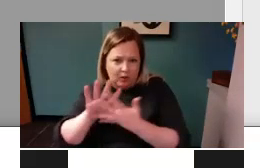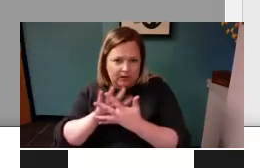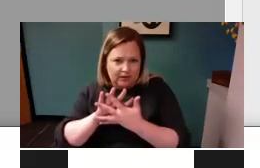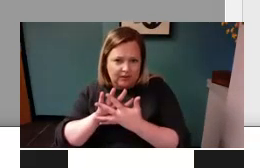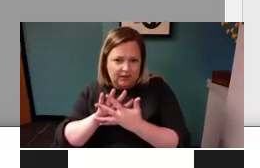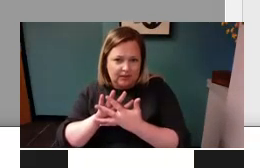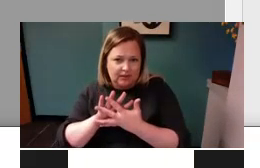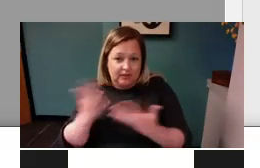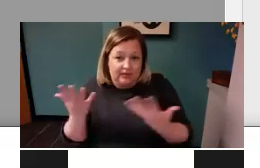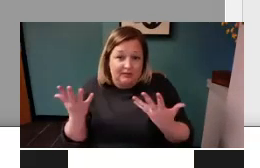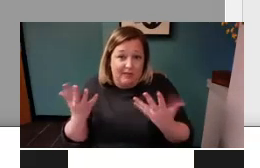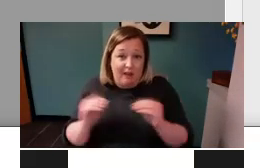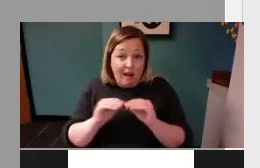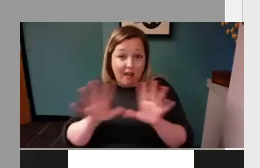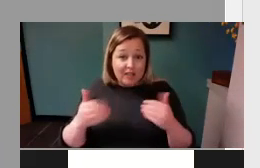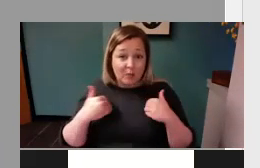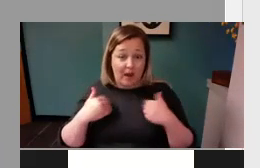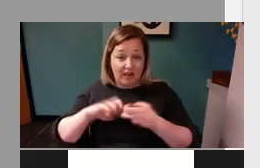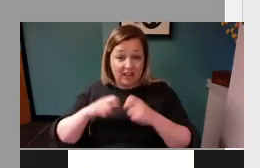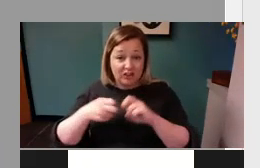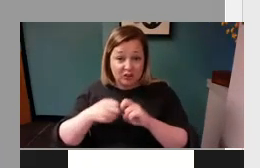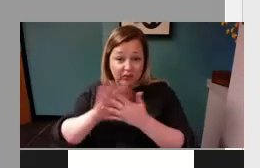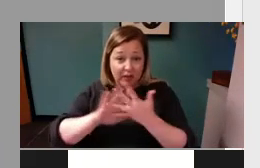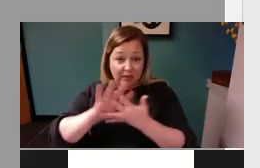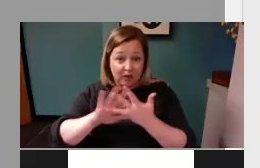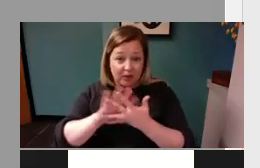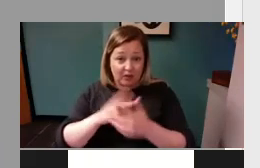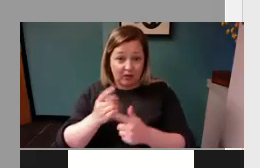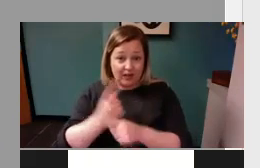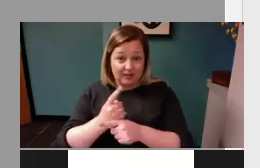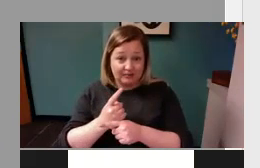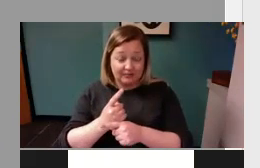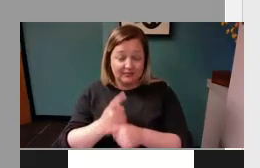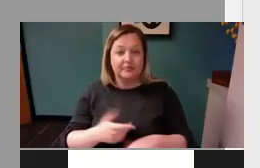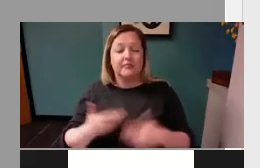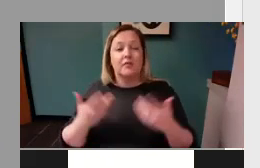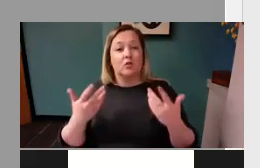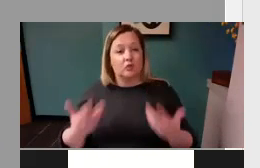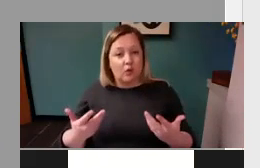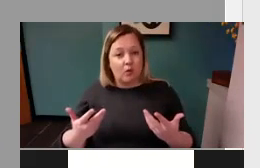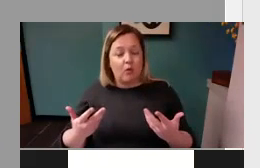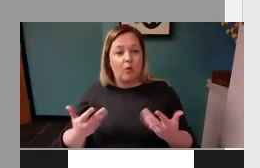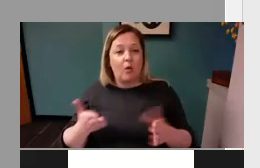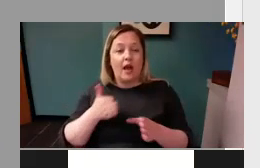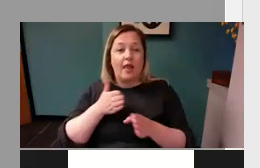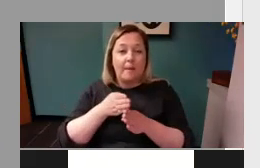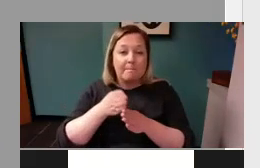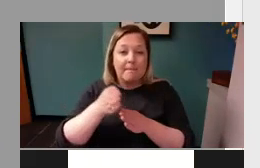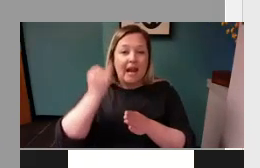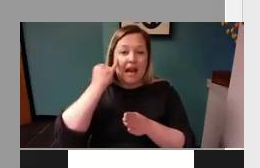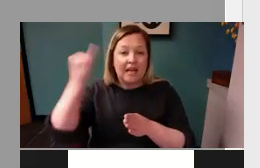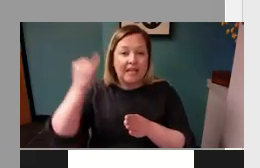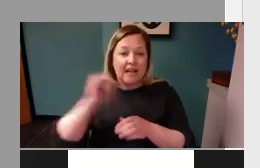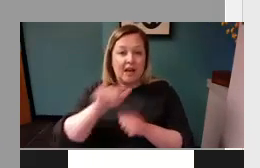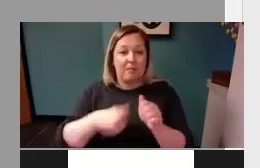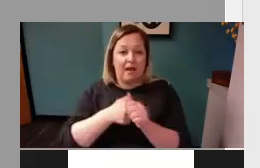could be AB, or it could also be D, right? So the main idea behind this encoding is we need to encode it as